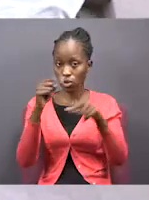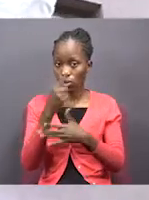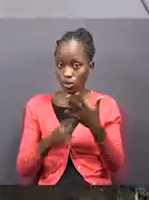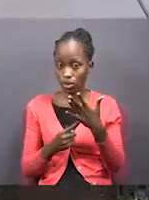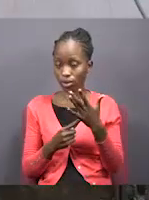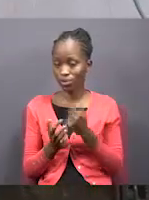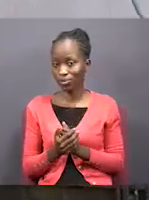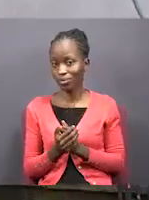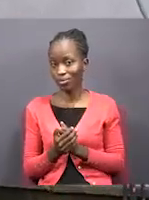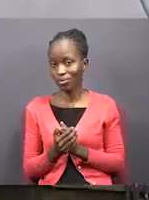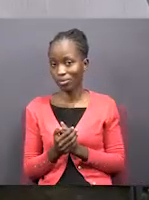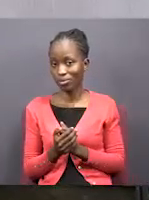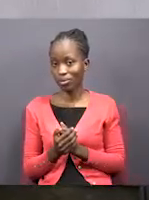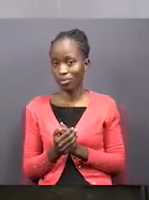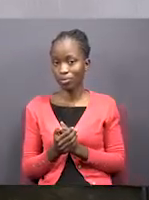Level.